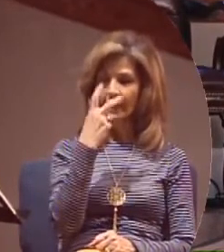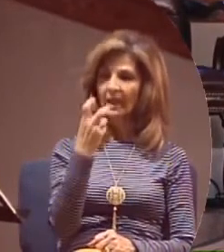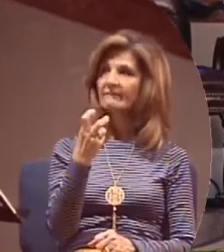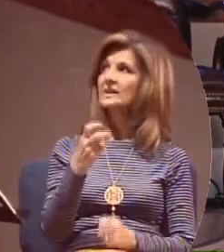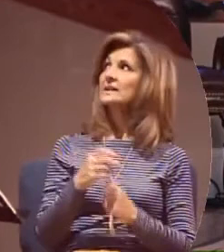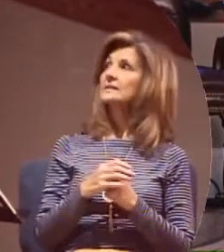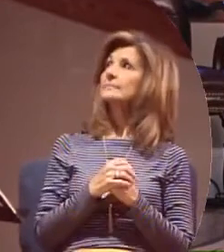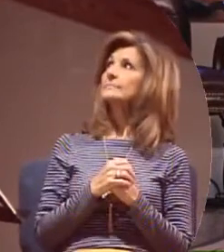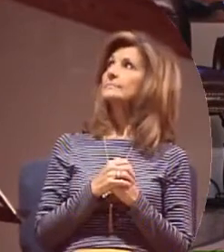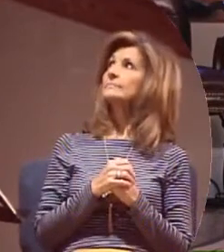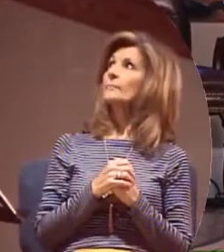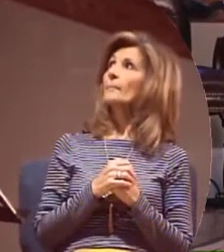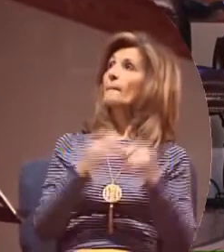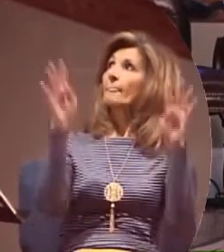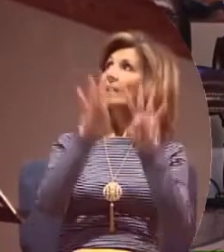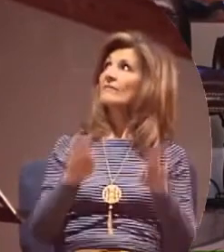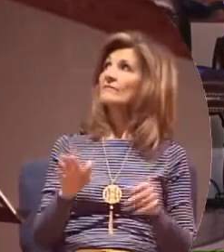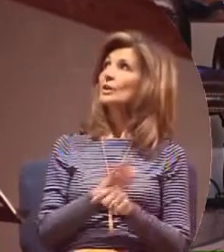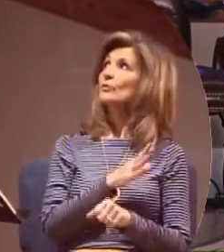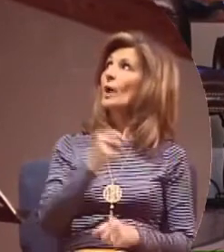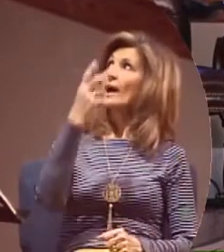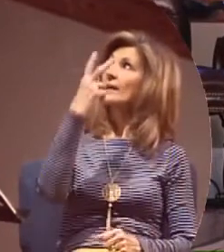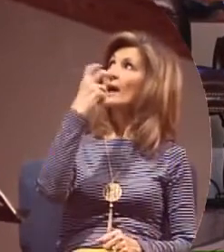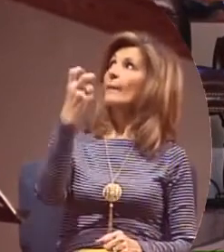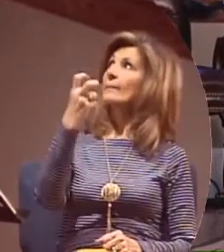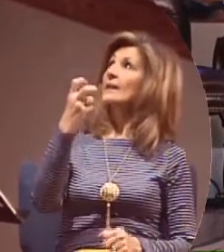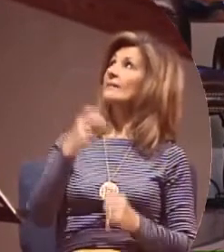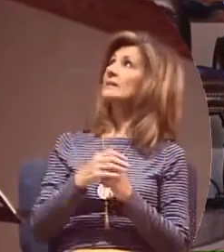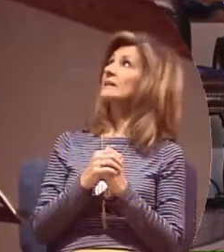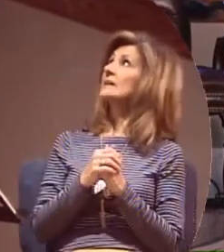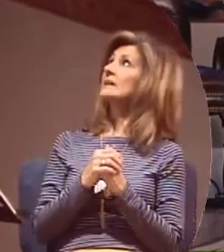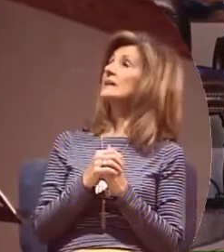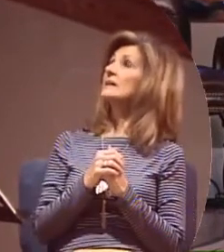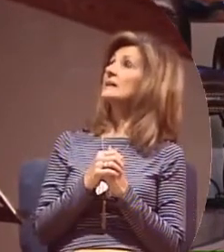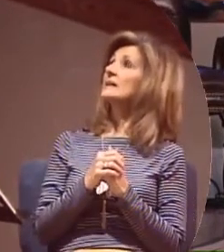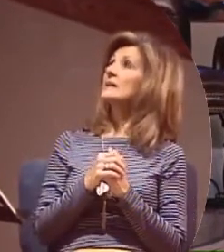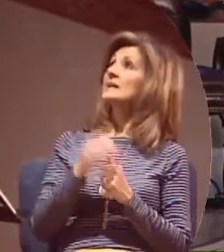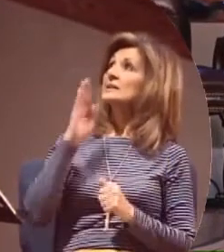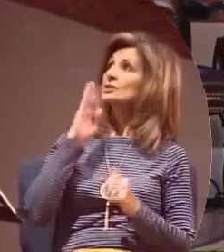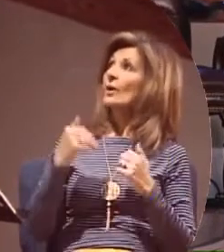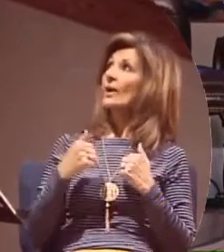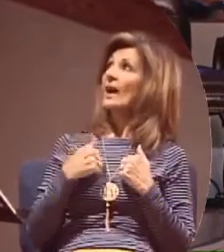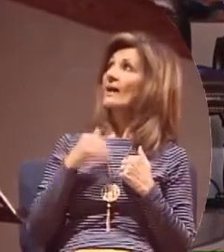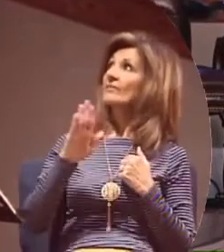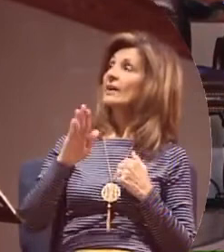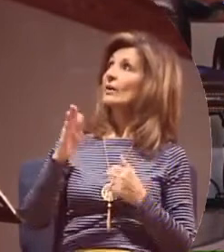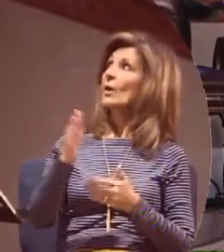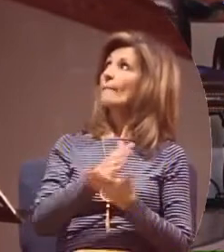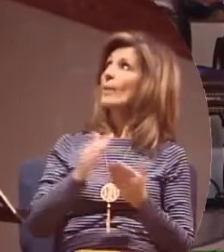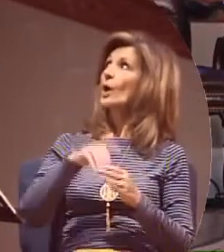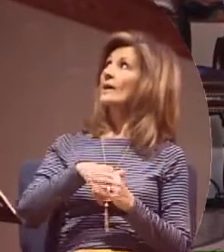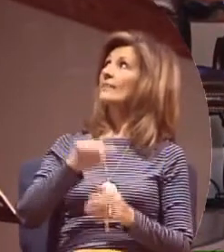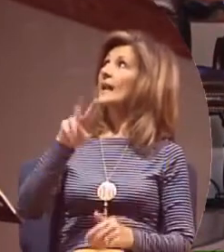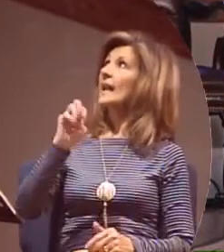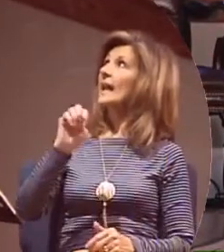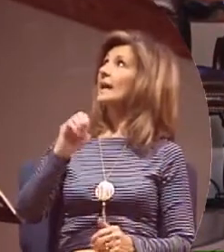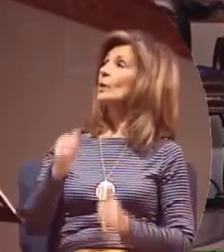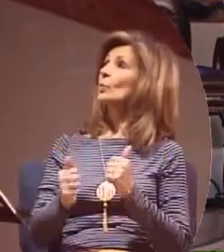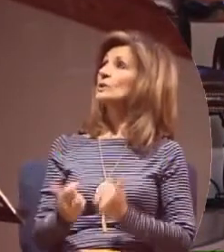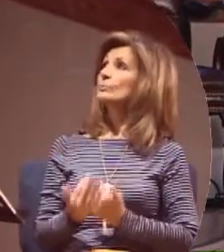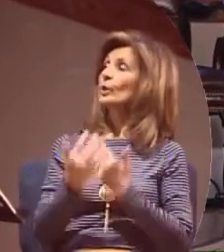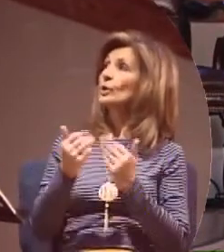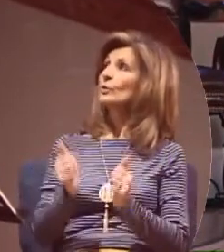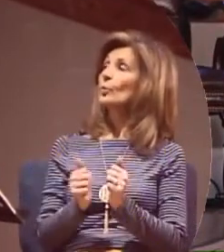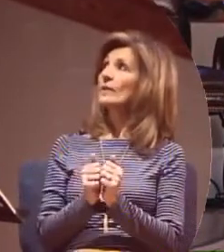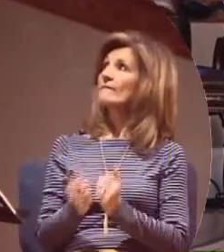Unbelieving. The fearful and shall have their part in the lake which burneth with fire and brimstone, which is the second death. You